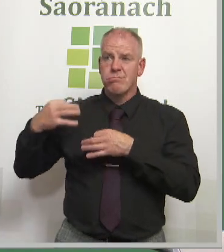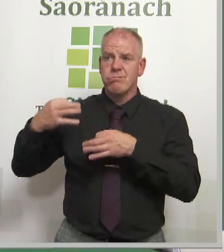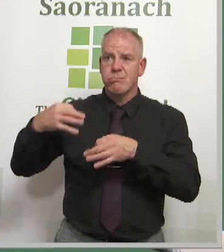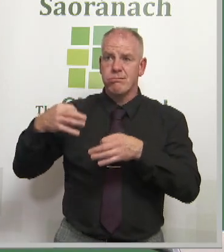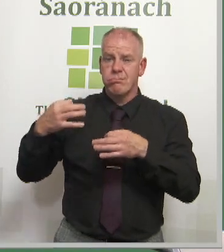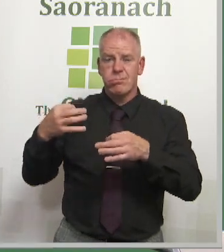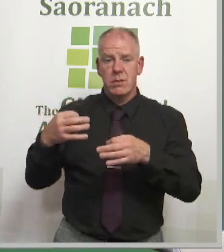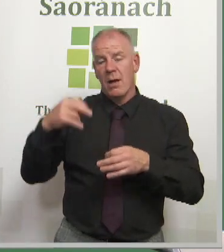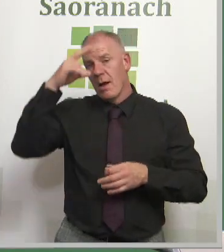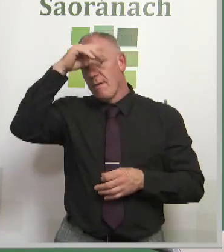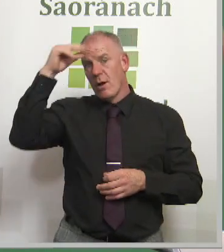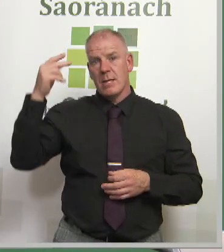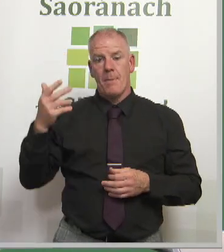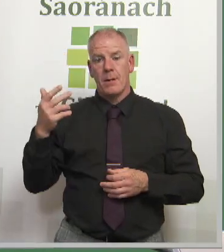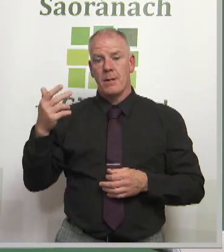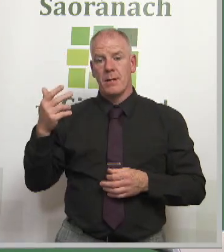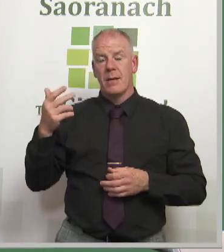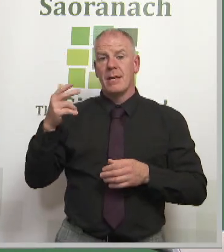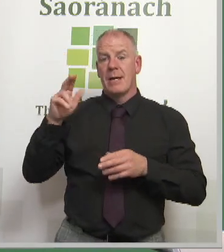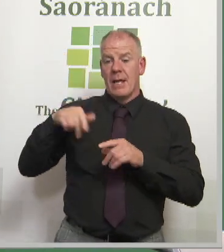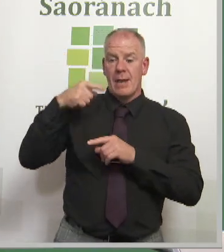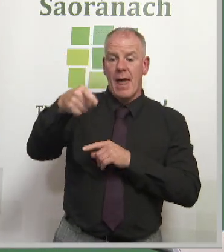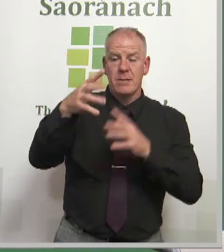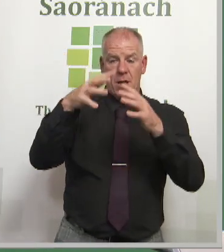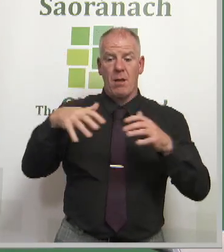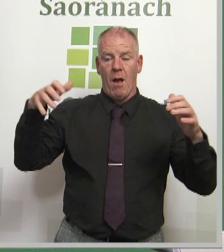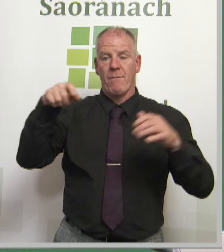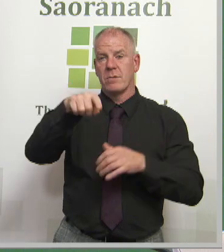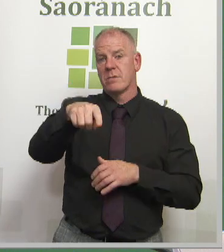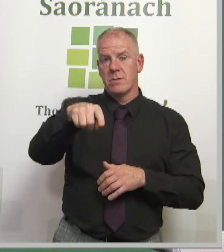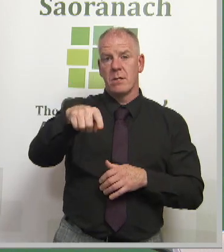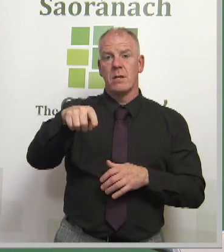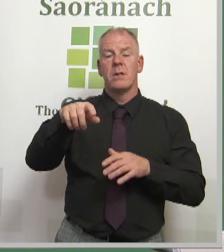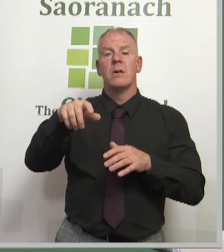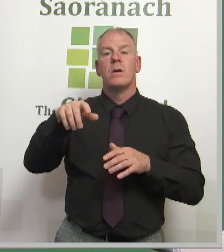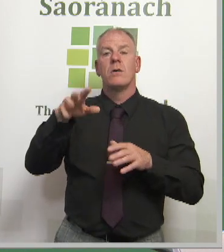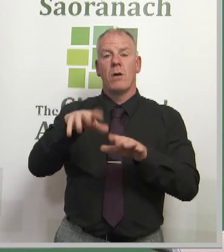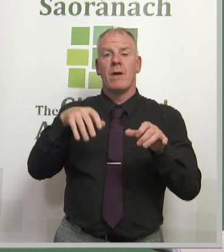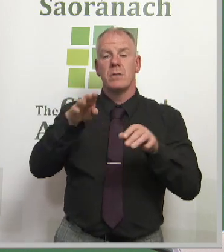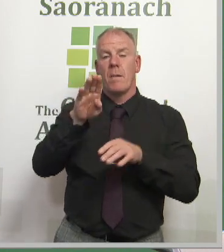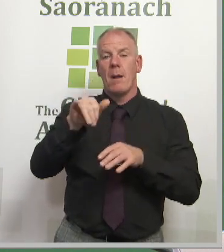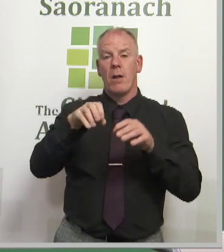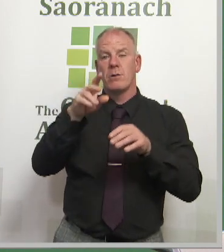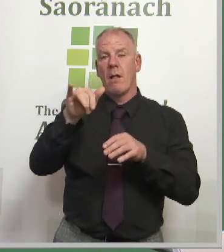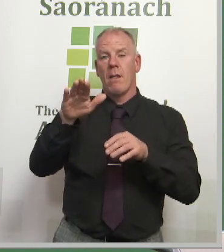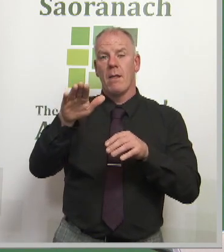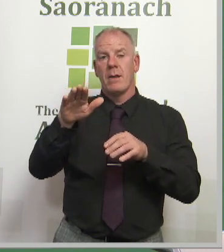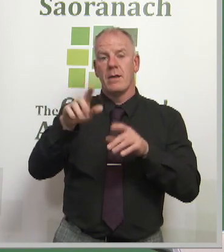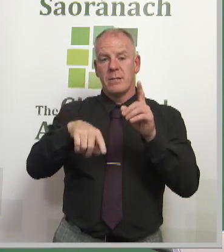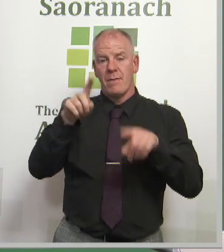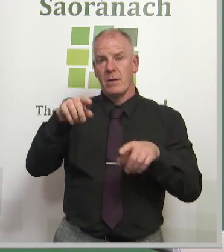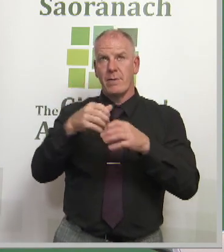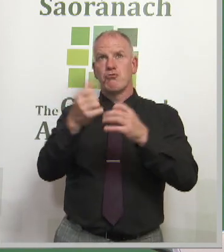example, the next conference in the Convention on Biological Diversity at the end of the year will come out with real